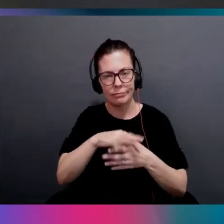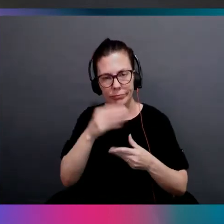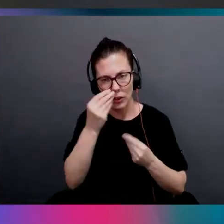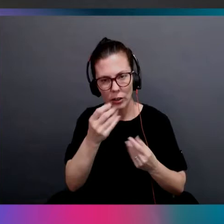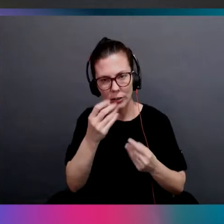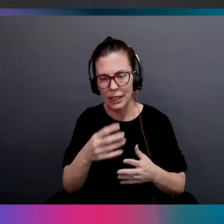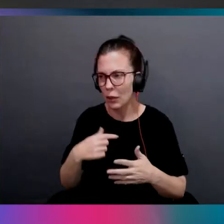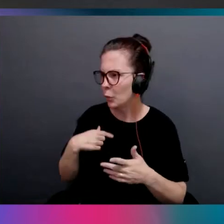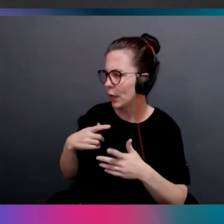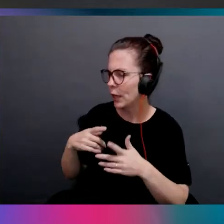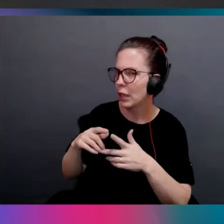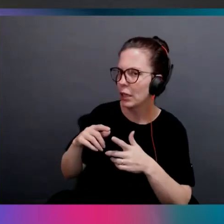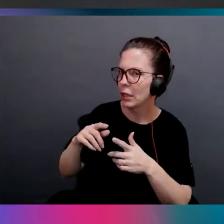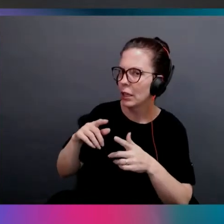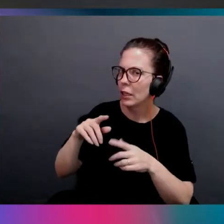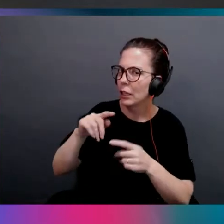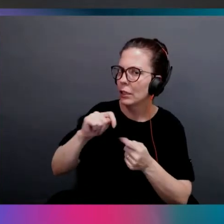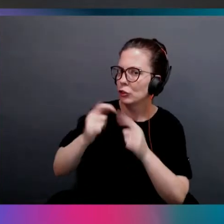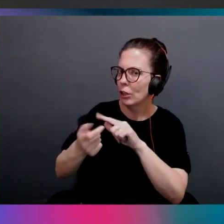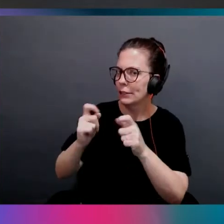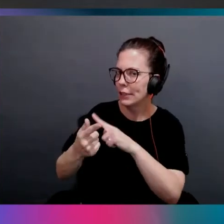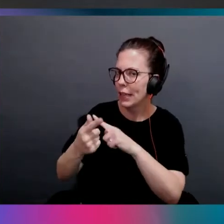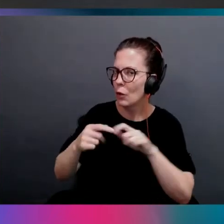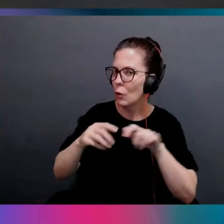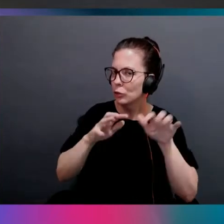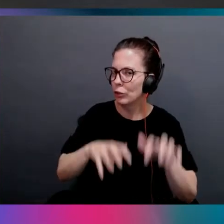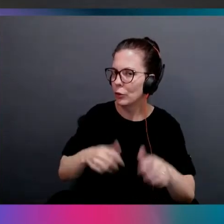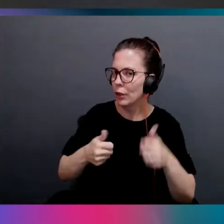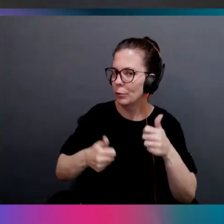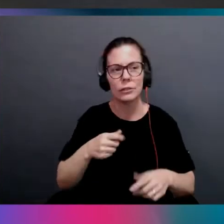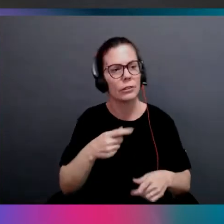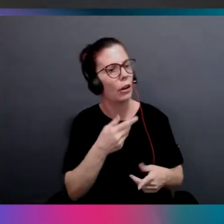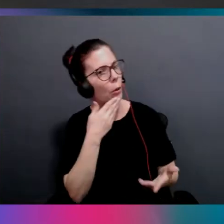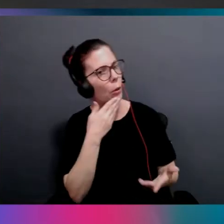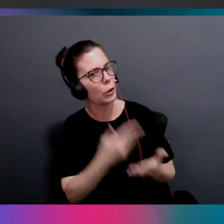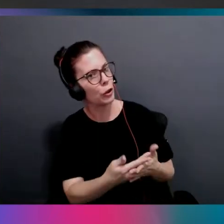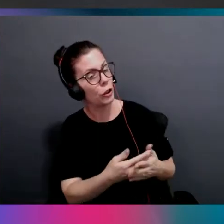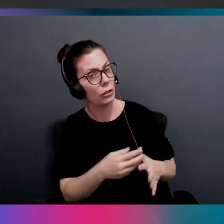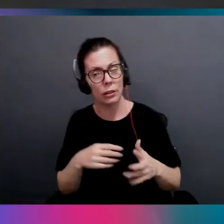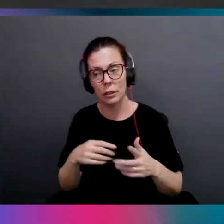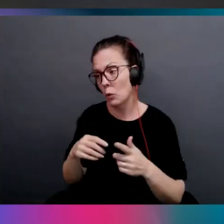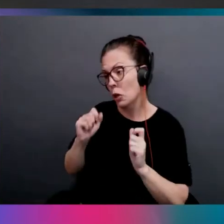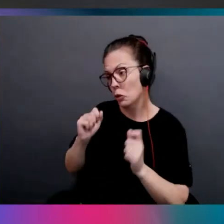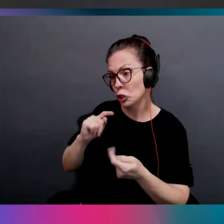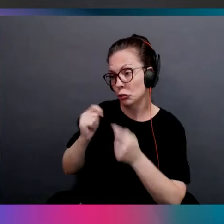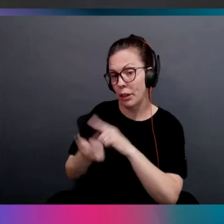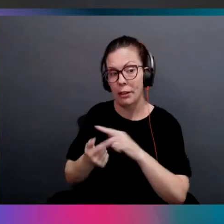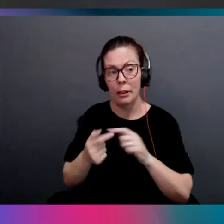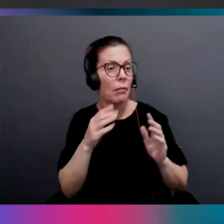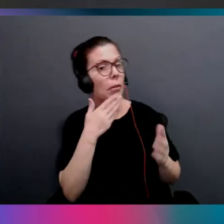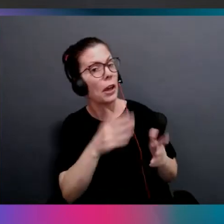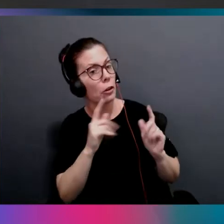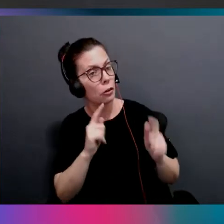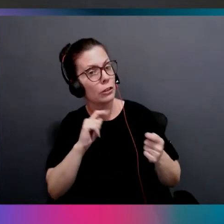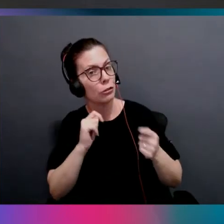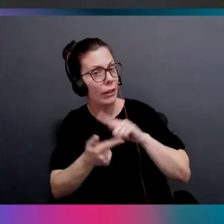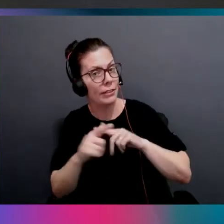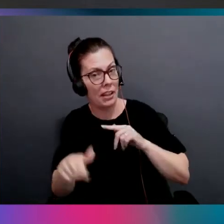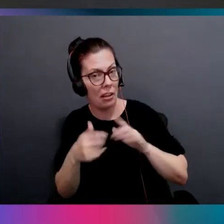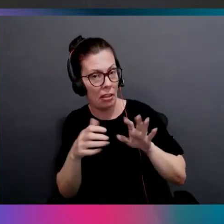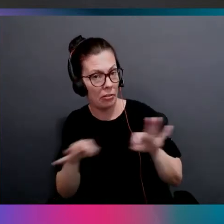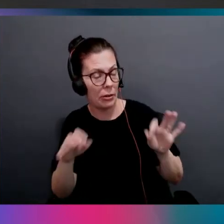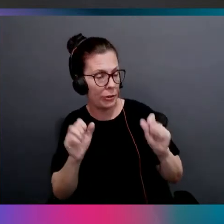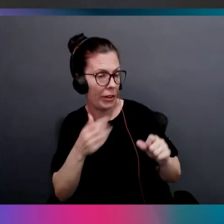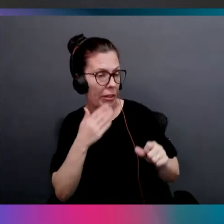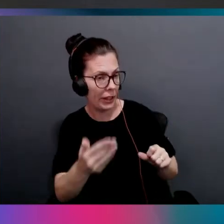it or transcribing it? Transcribing, very good. Okay. You could probably also translate. I could translate it. Yeah, thank you for that. and